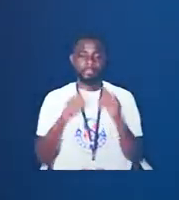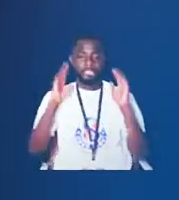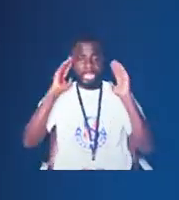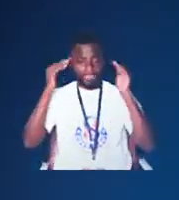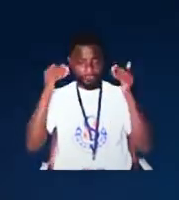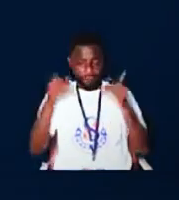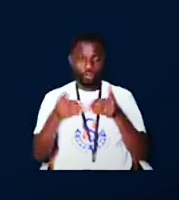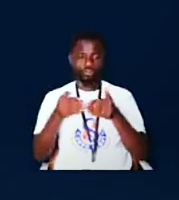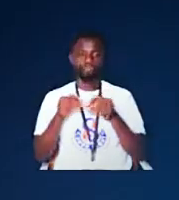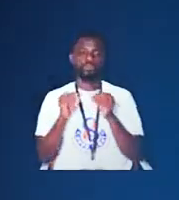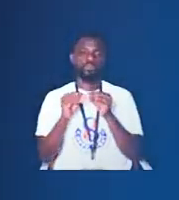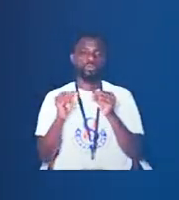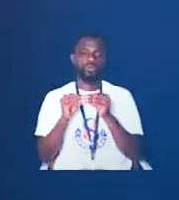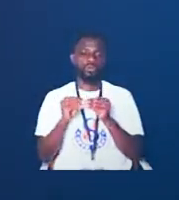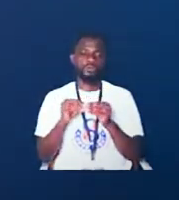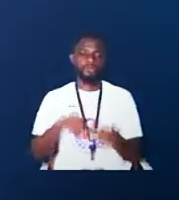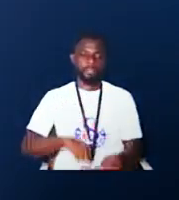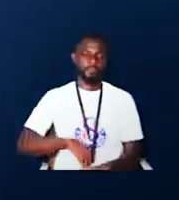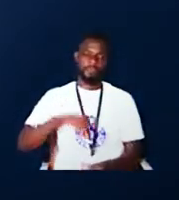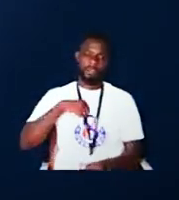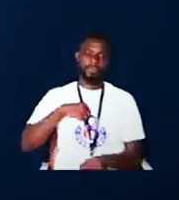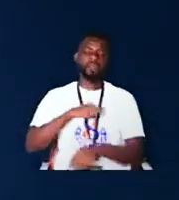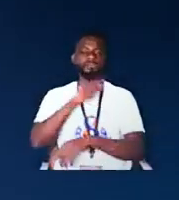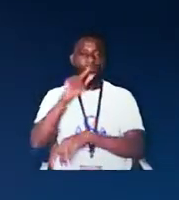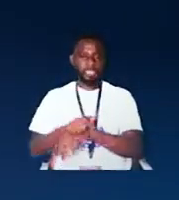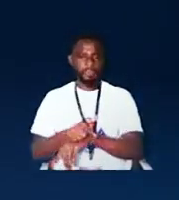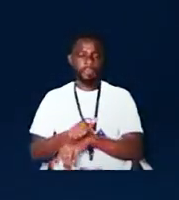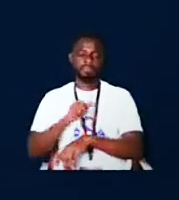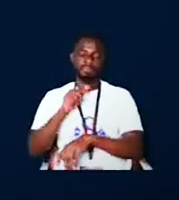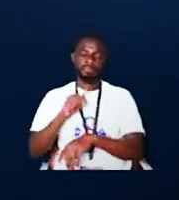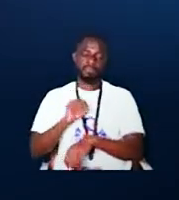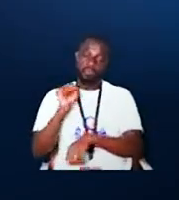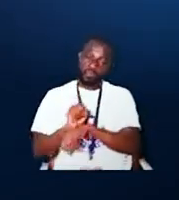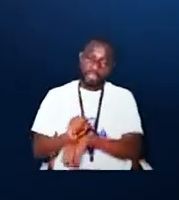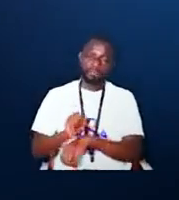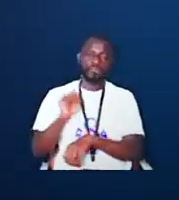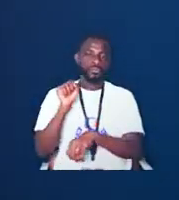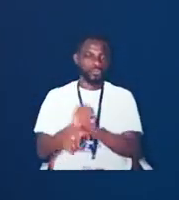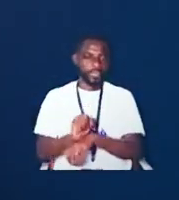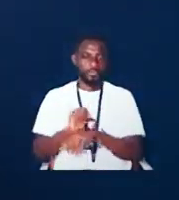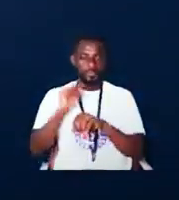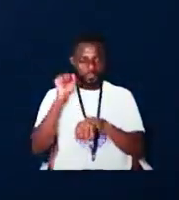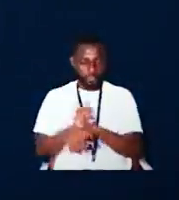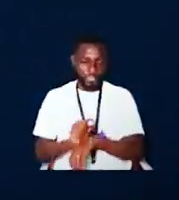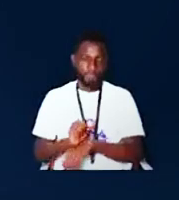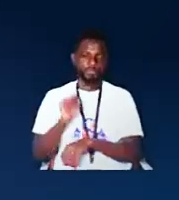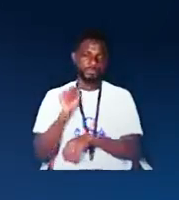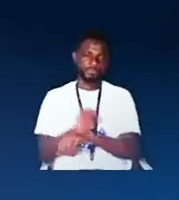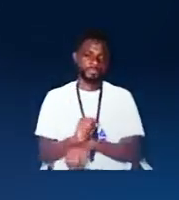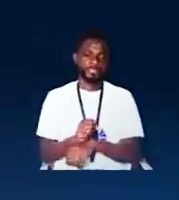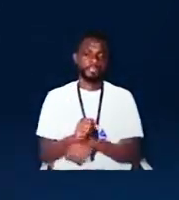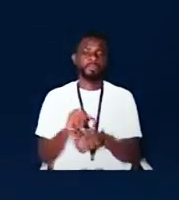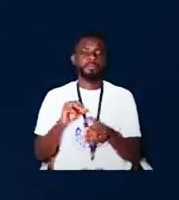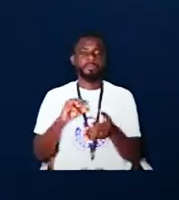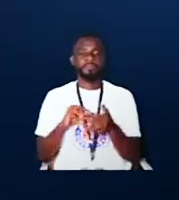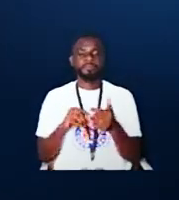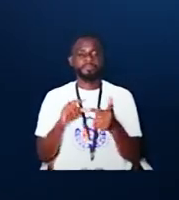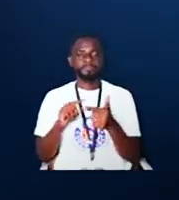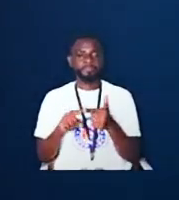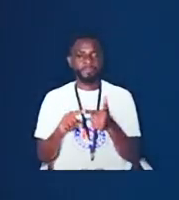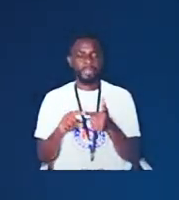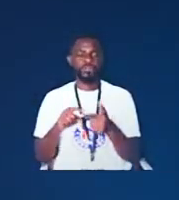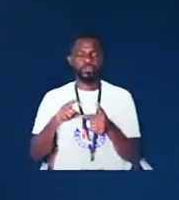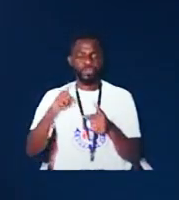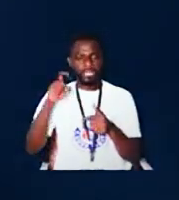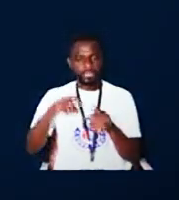labor. The dignity of labor, work. They emphasize work. Now, we need to do this in this